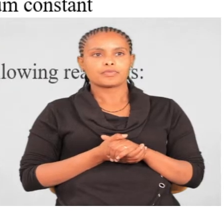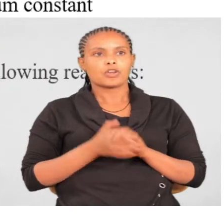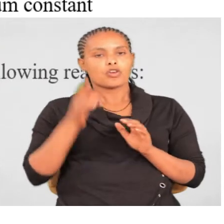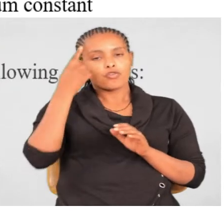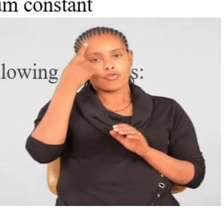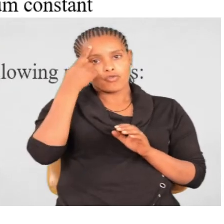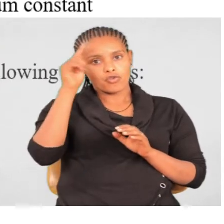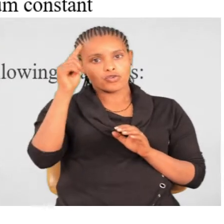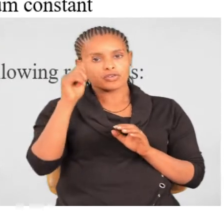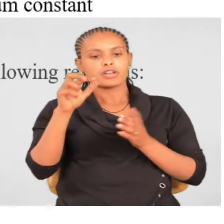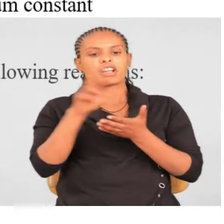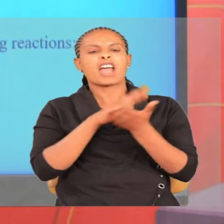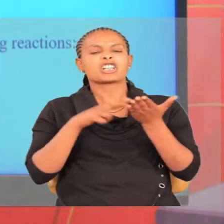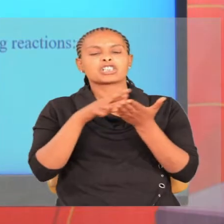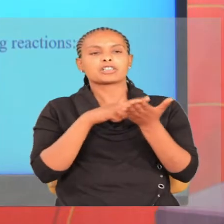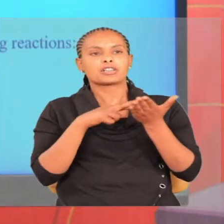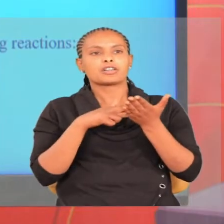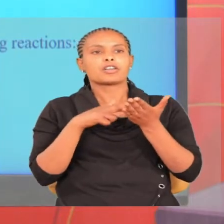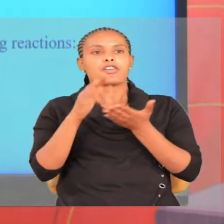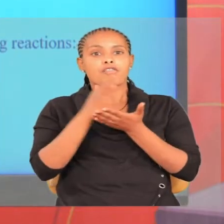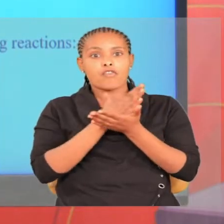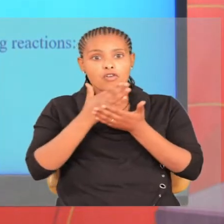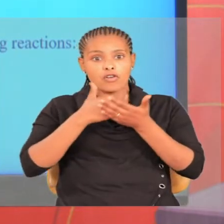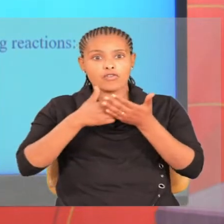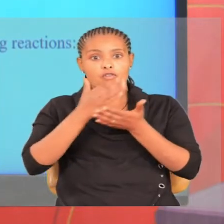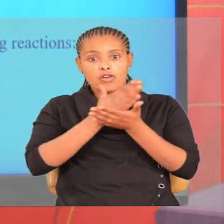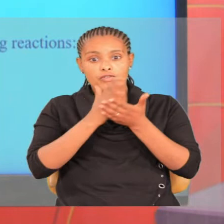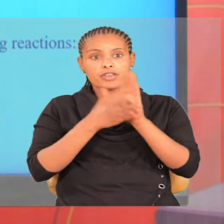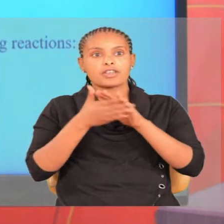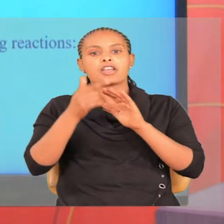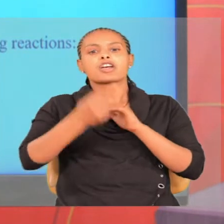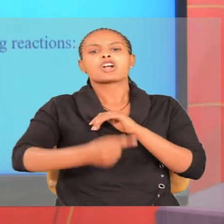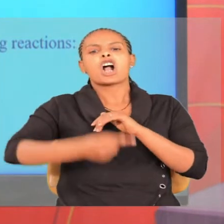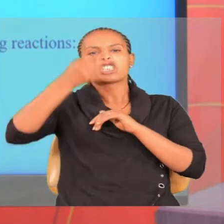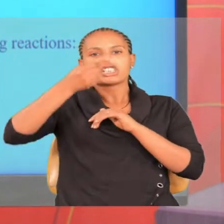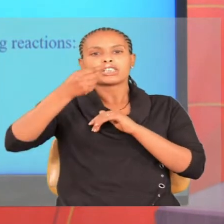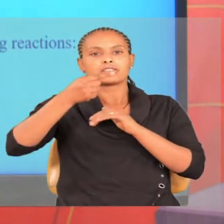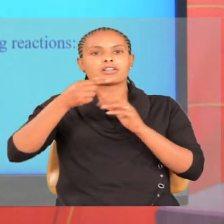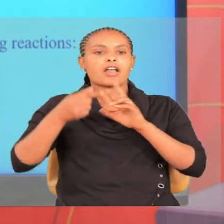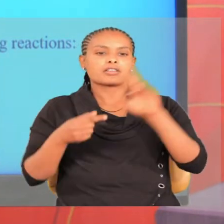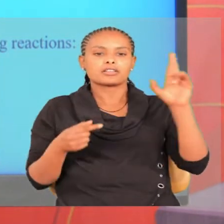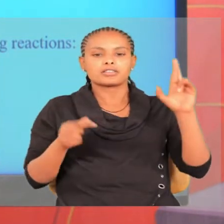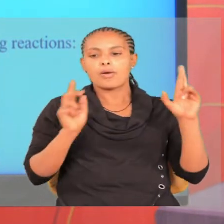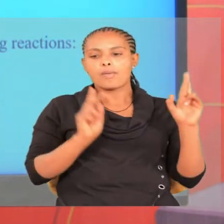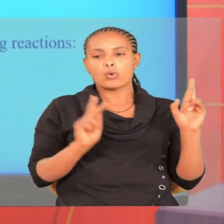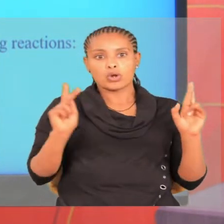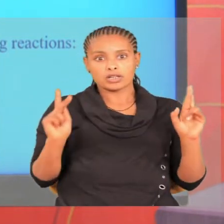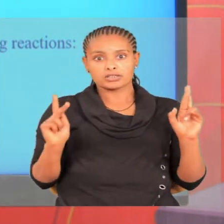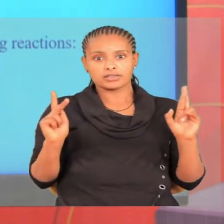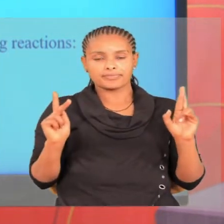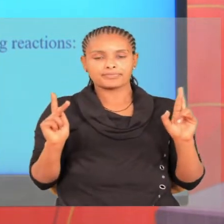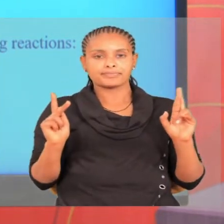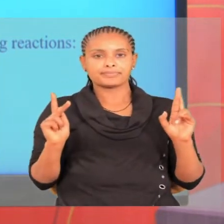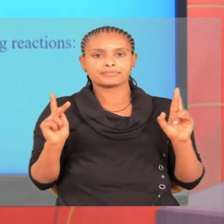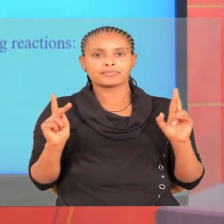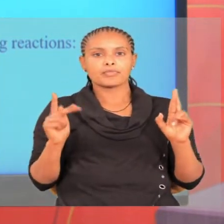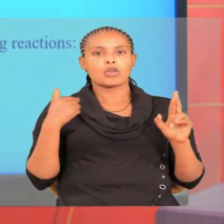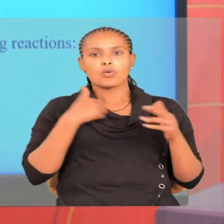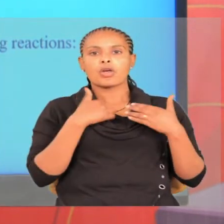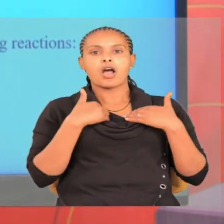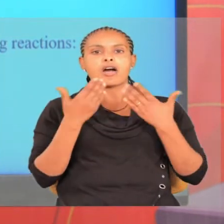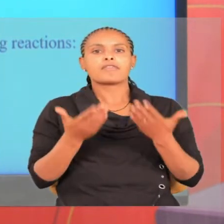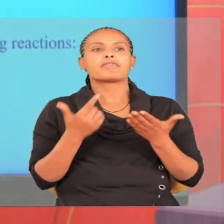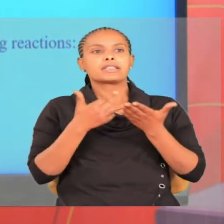For a reaction involving gaseous reactants and products, we